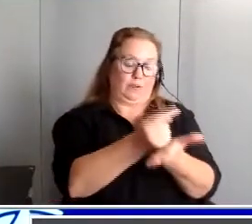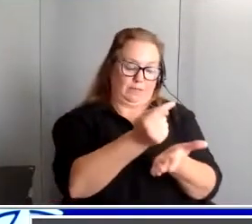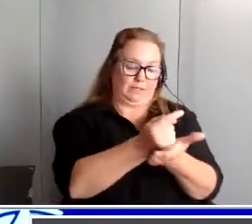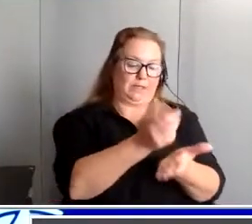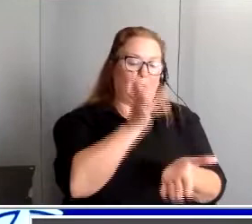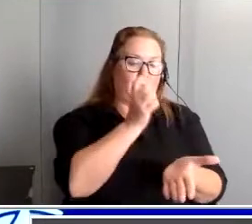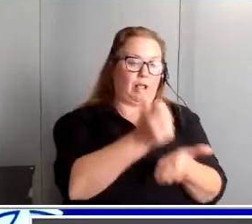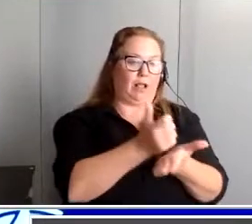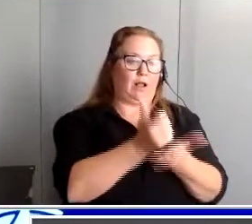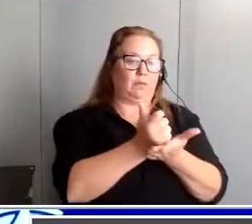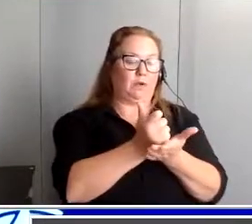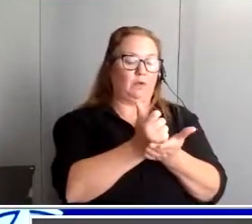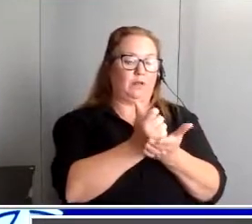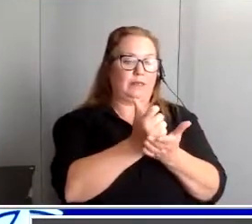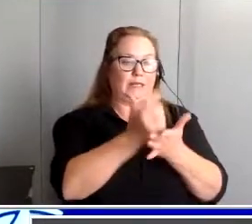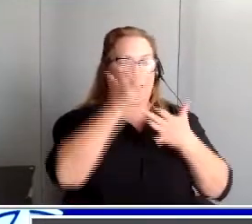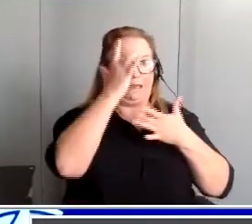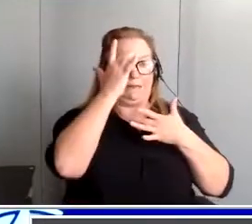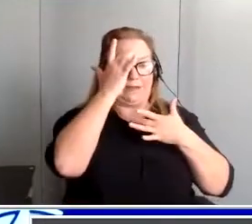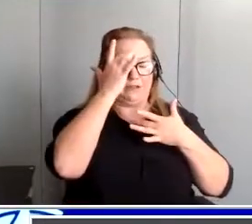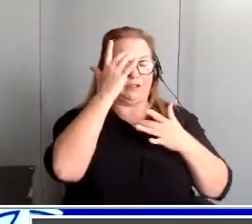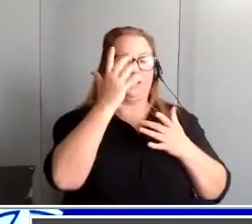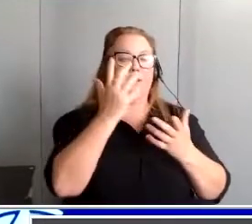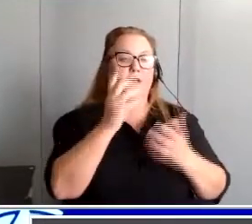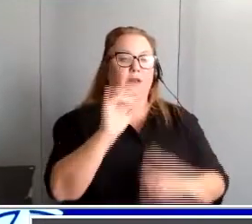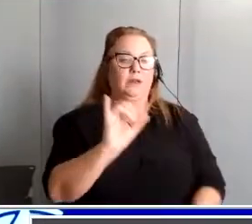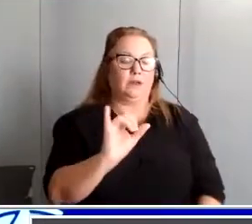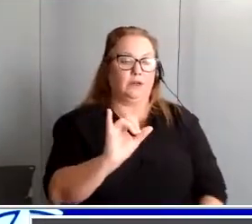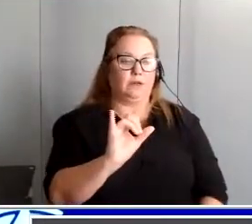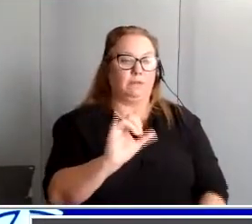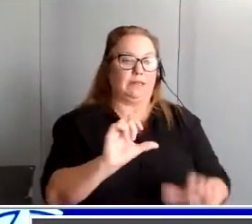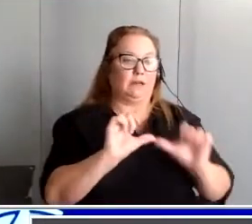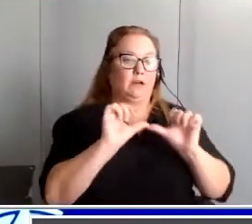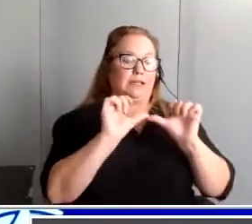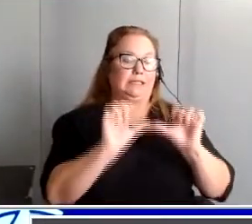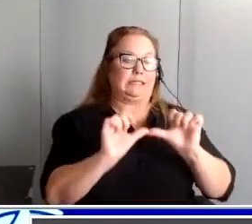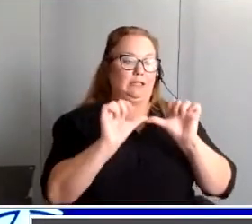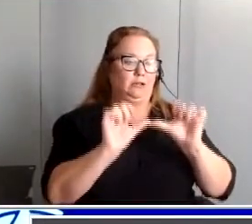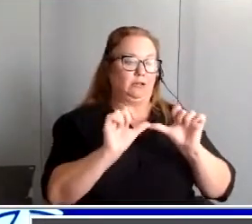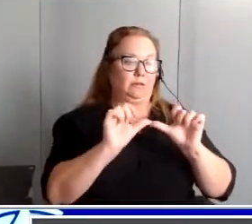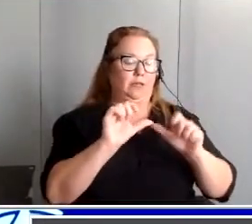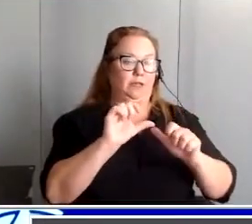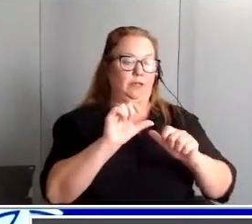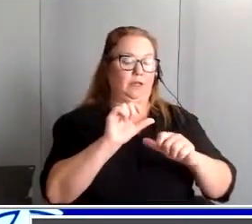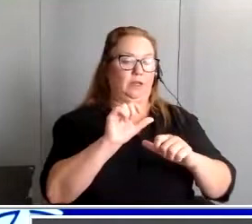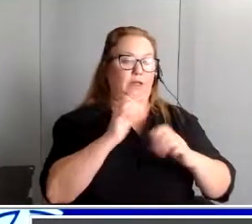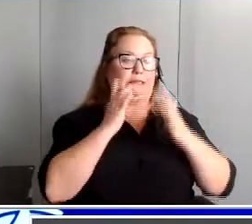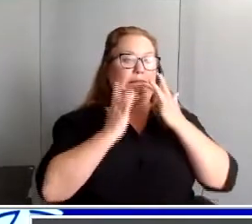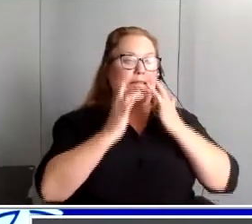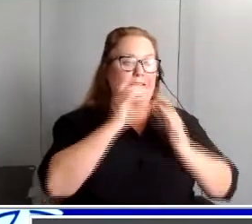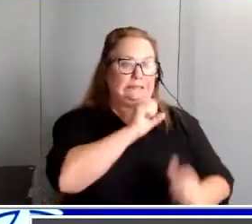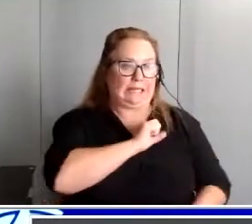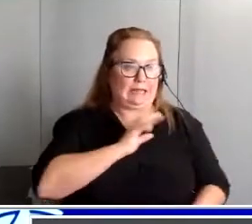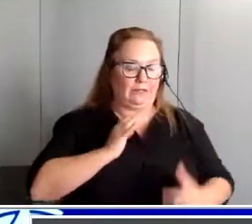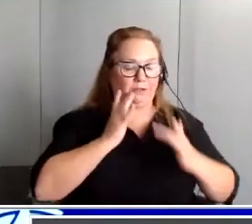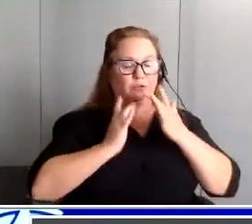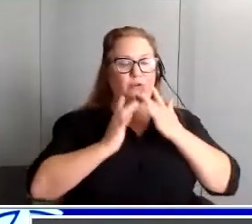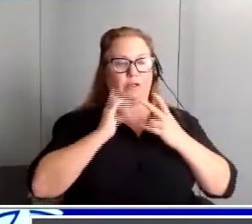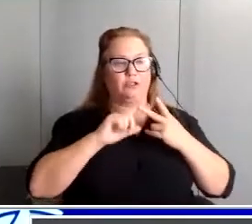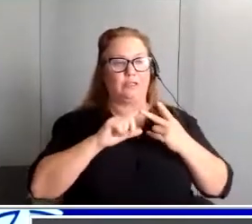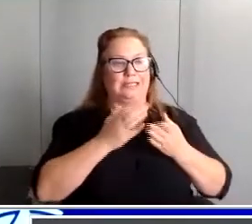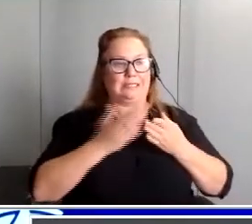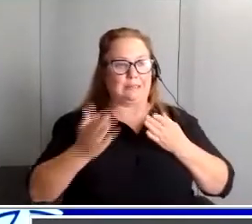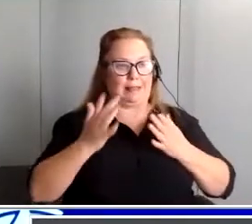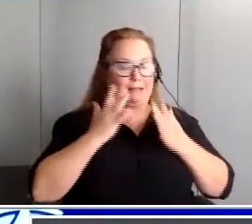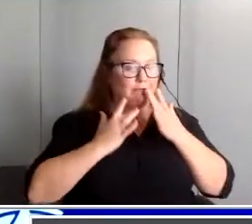the infection standpoint, but we also know there continue to be workforce shortages, supply chain issues, so all of those things